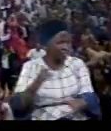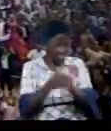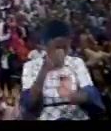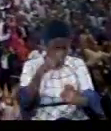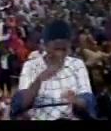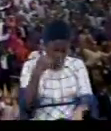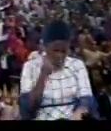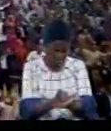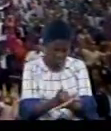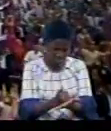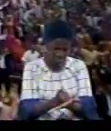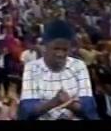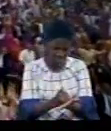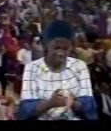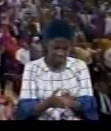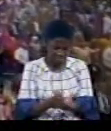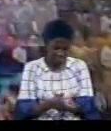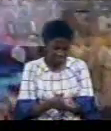name.